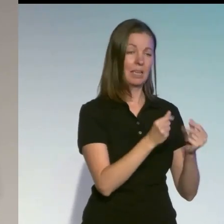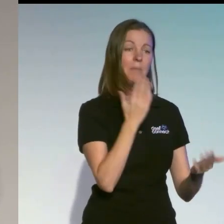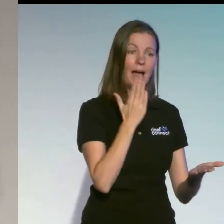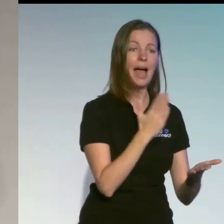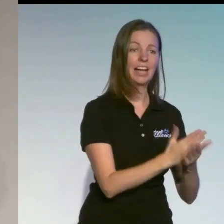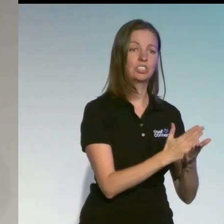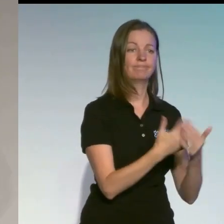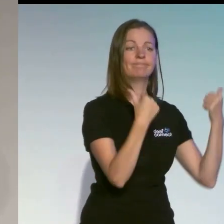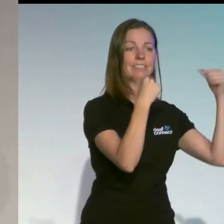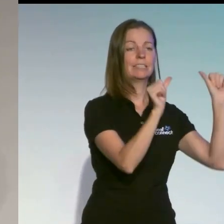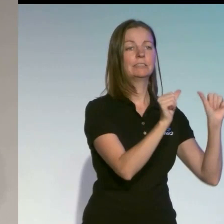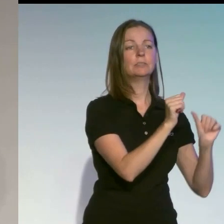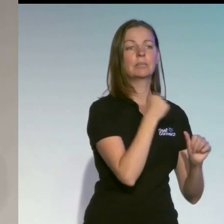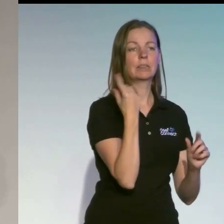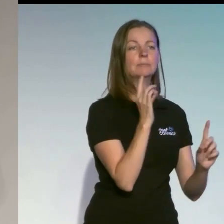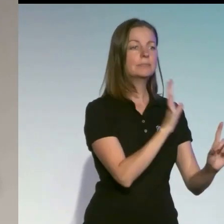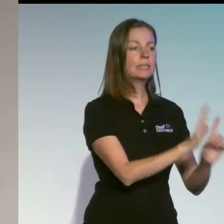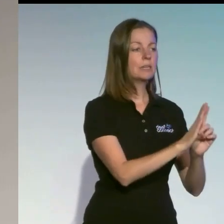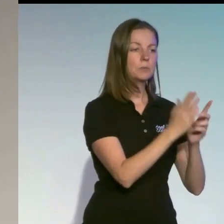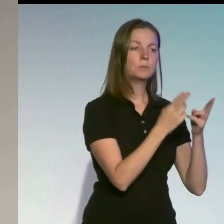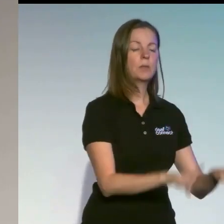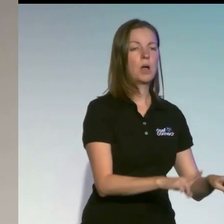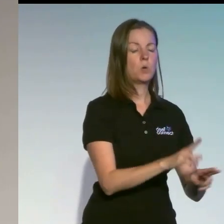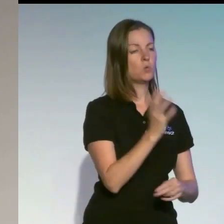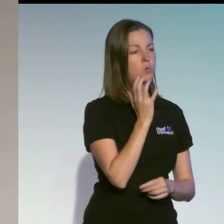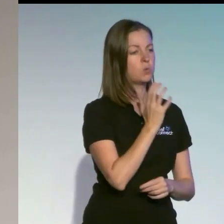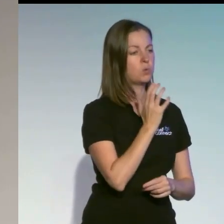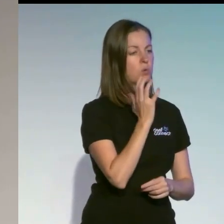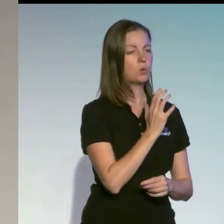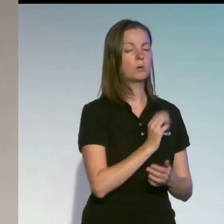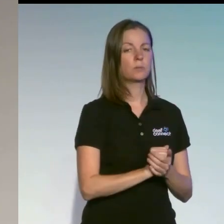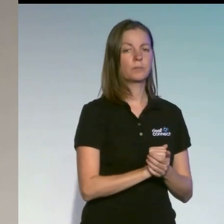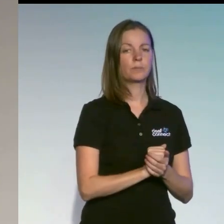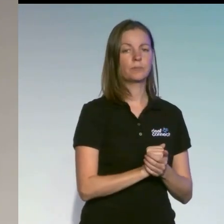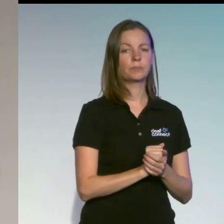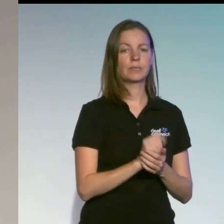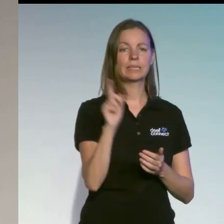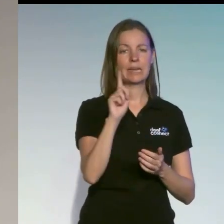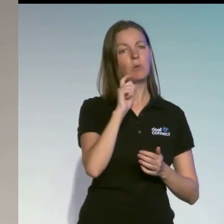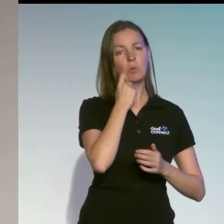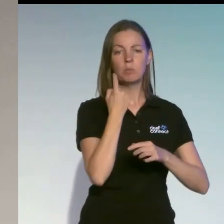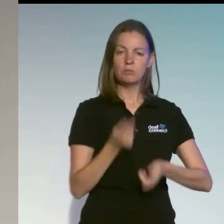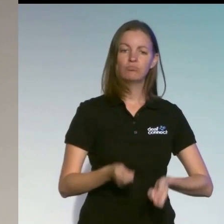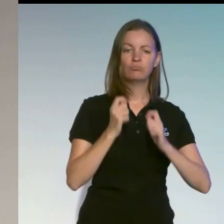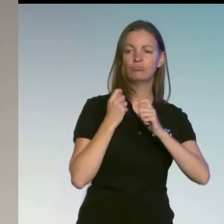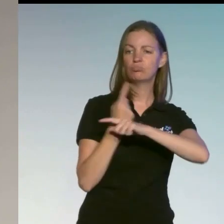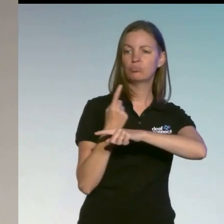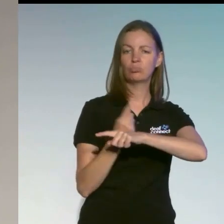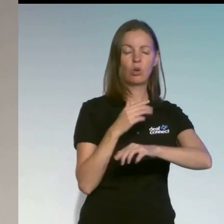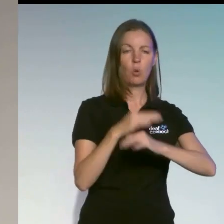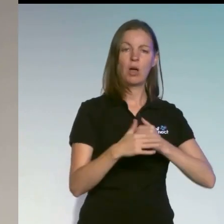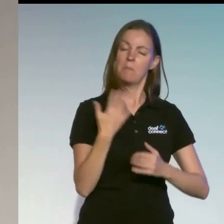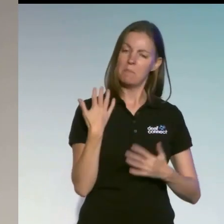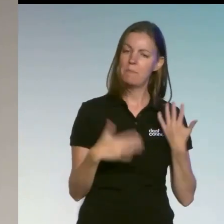suicide. And today we will be, sadly, touching on various really painful matters. And if you